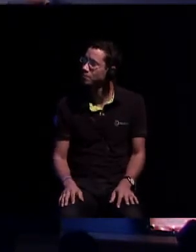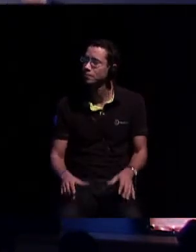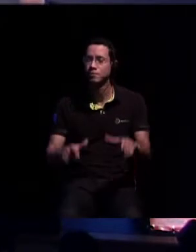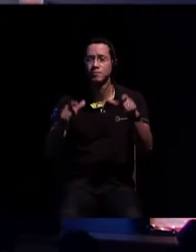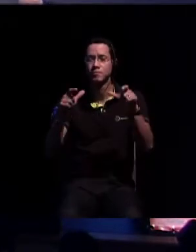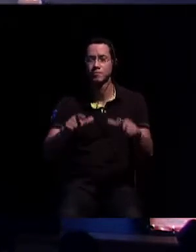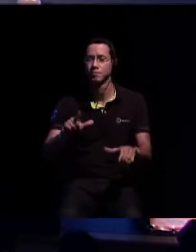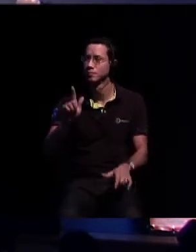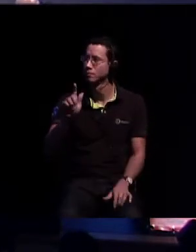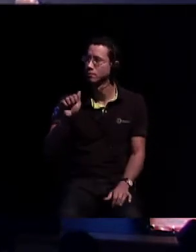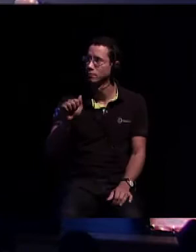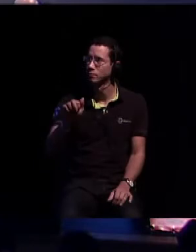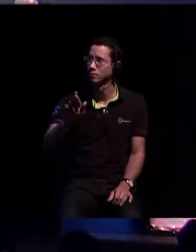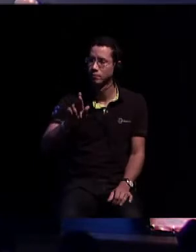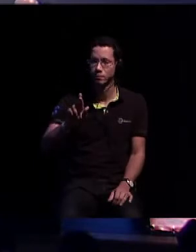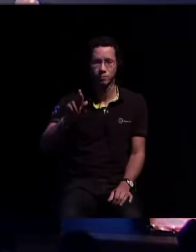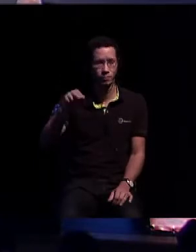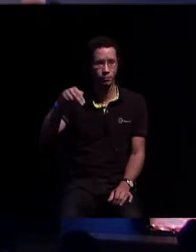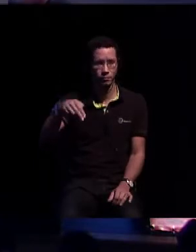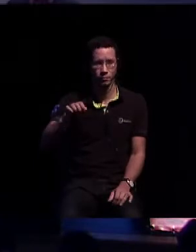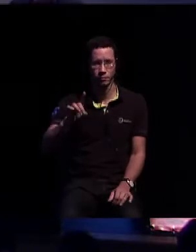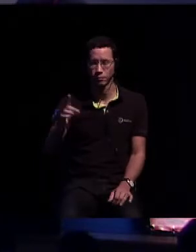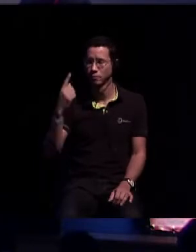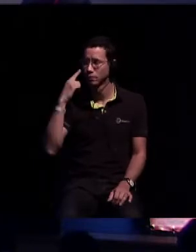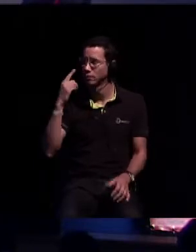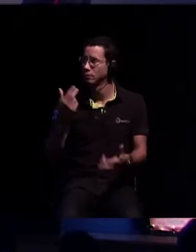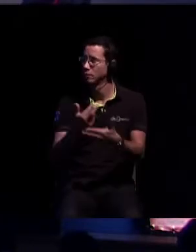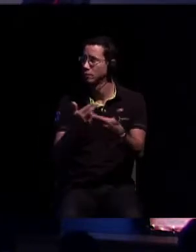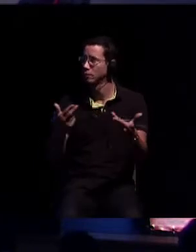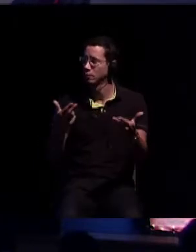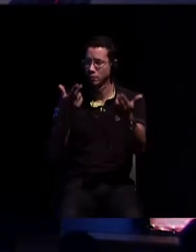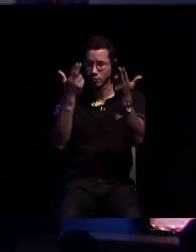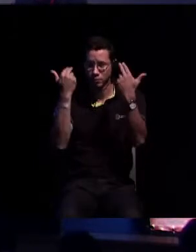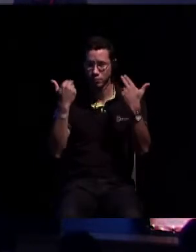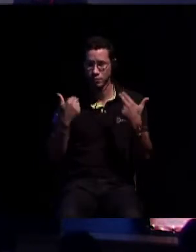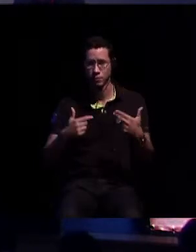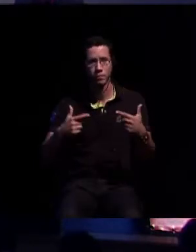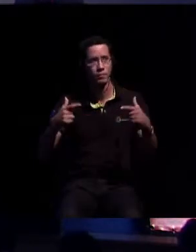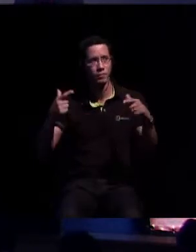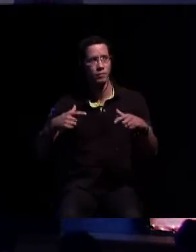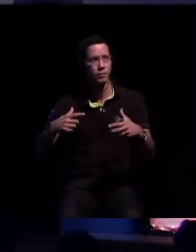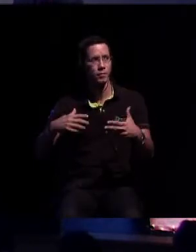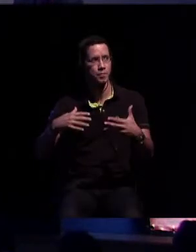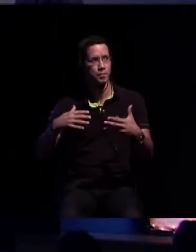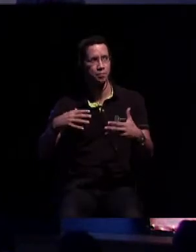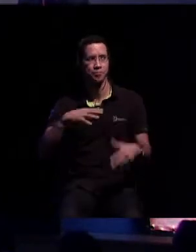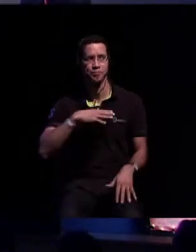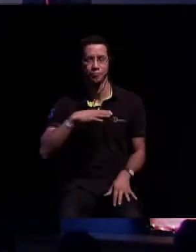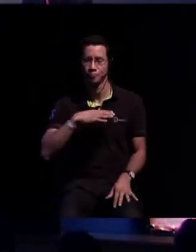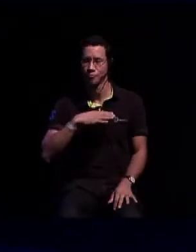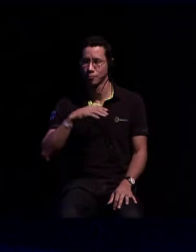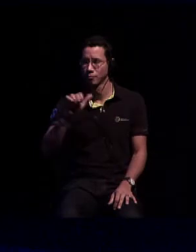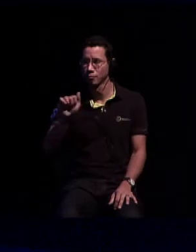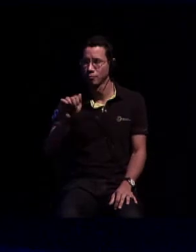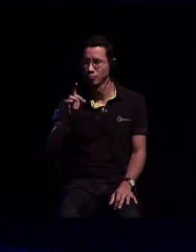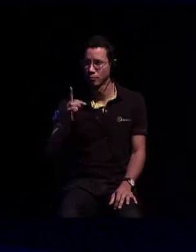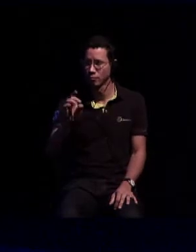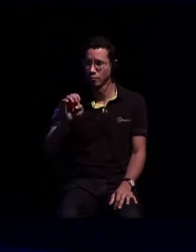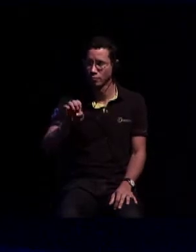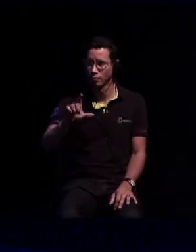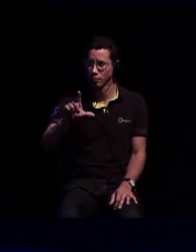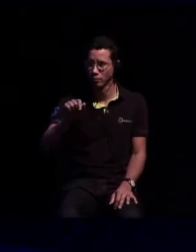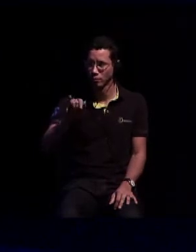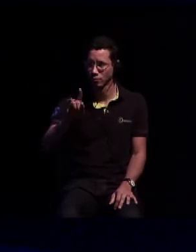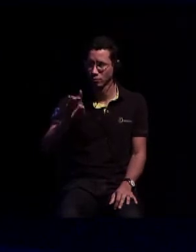Aboriginal traditional ceremony in the city of Adelaide in an urban area as part of the Fringe Festival to locate people